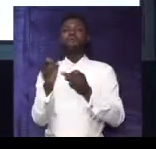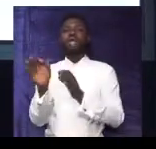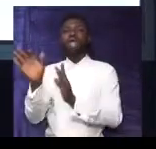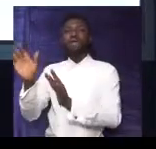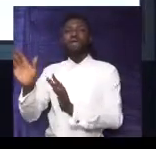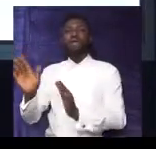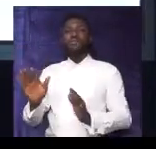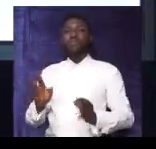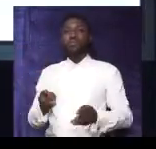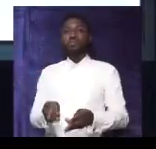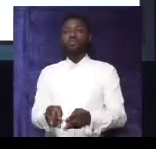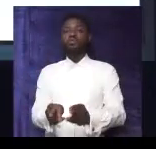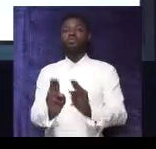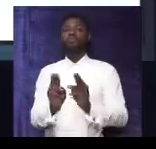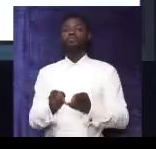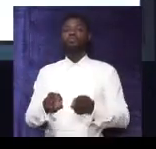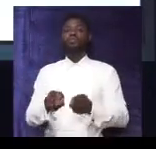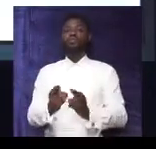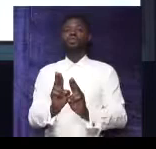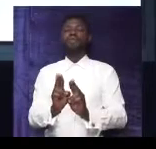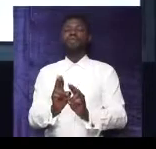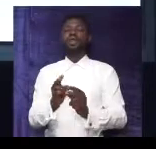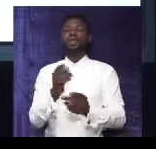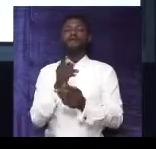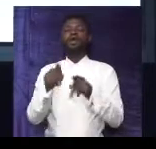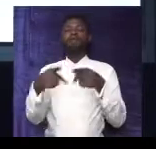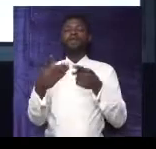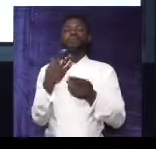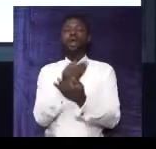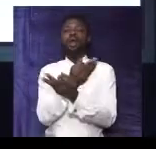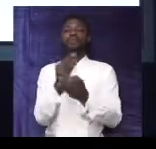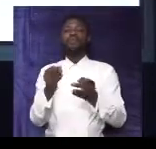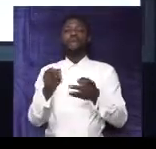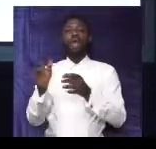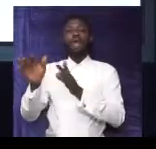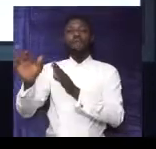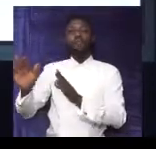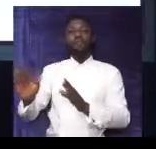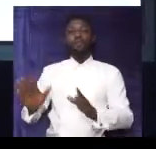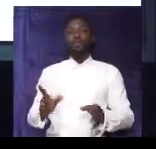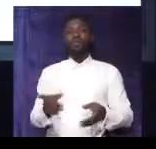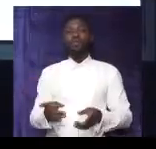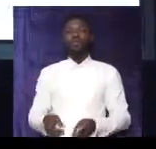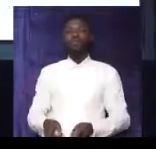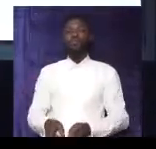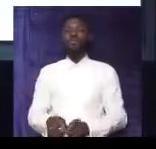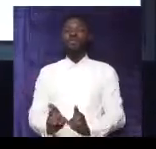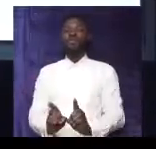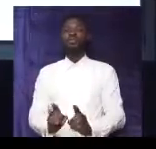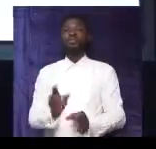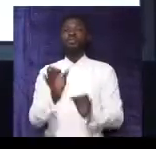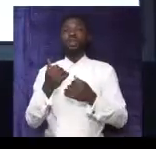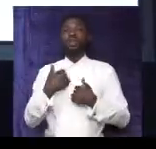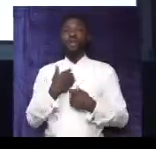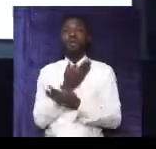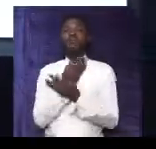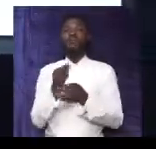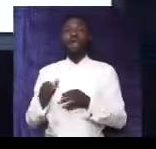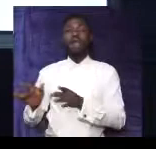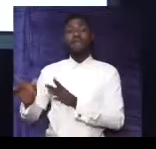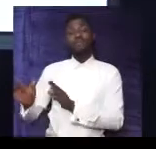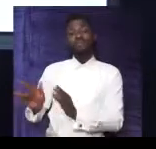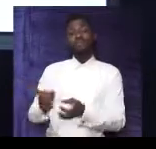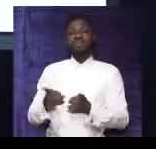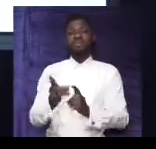flow drainage. Say that, provision of free flow drainage. If you have free flow drainage, there won't